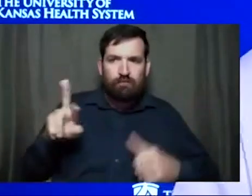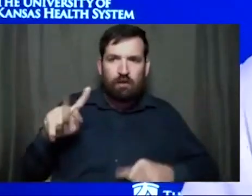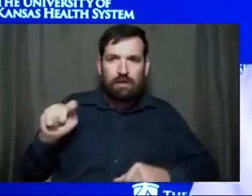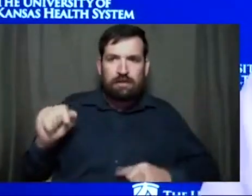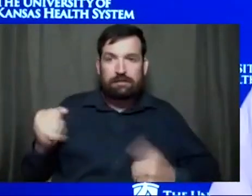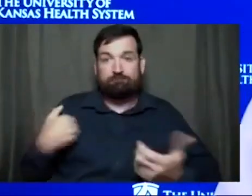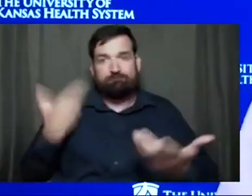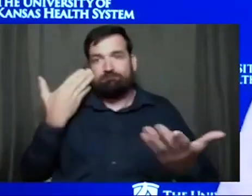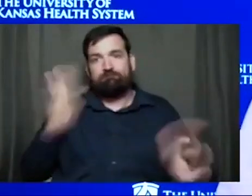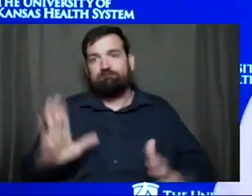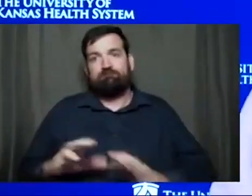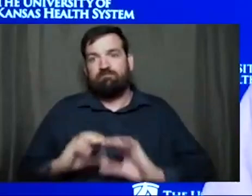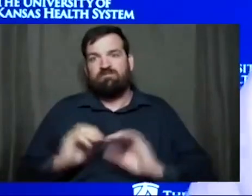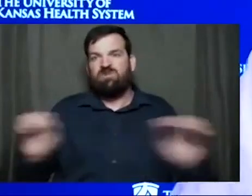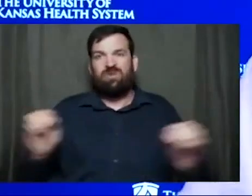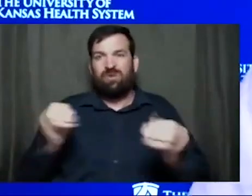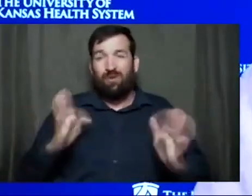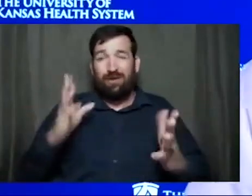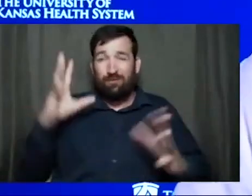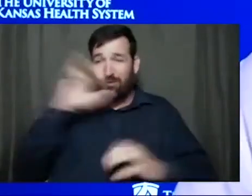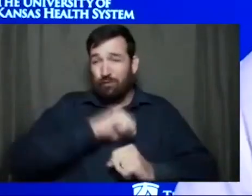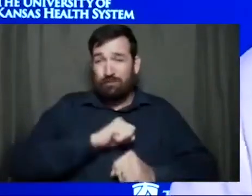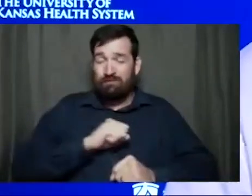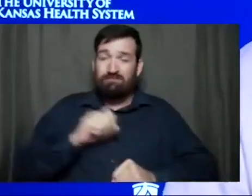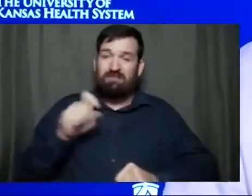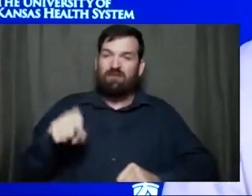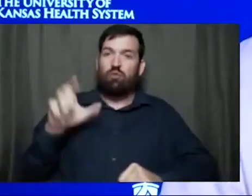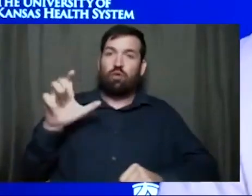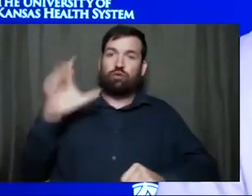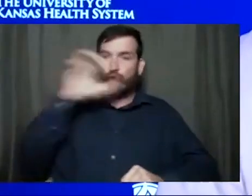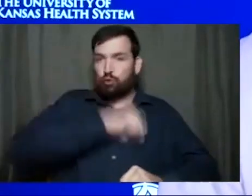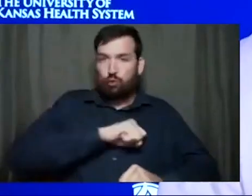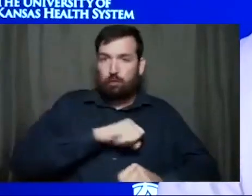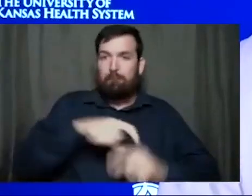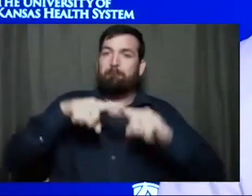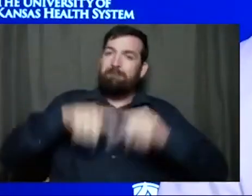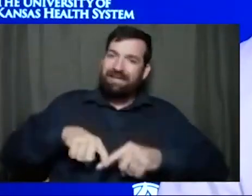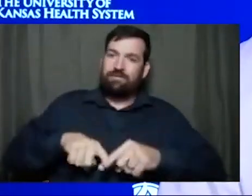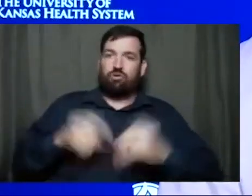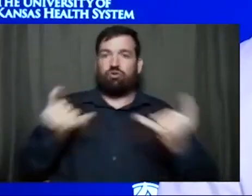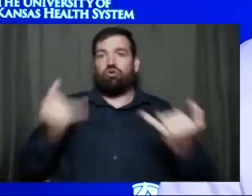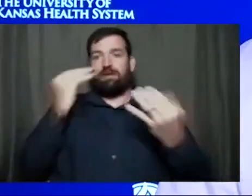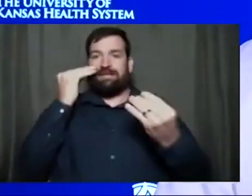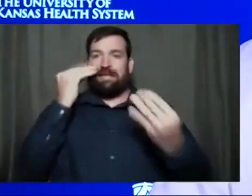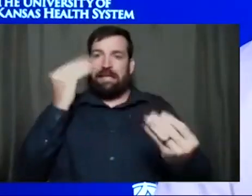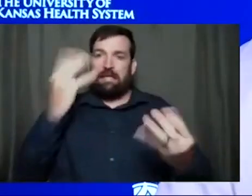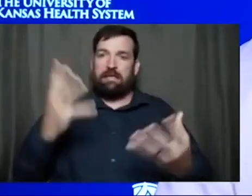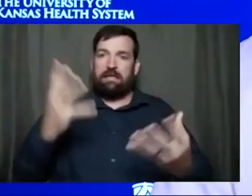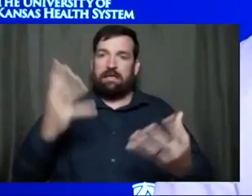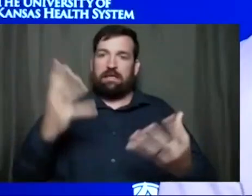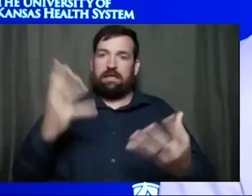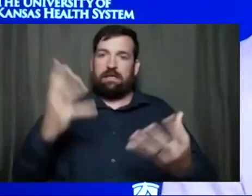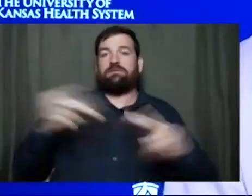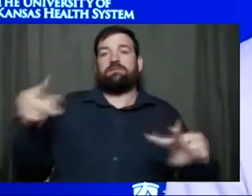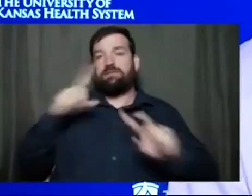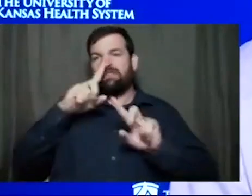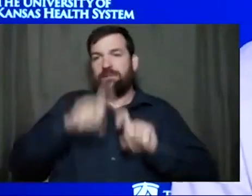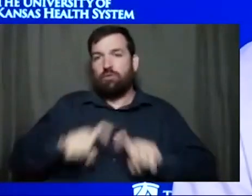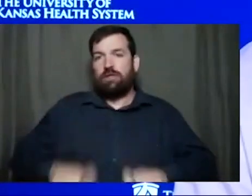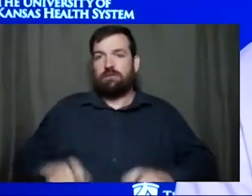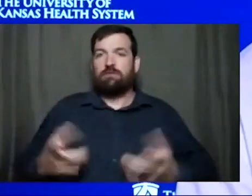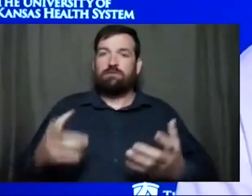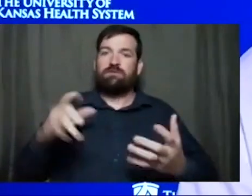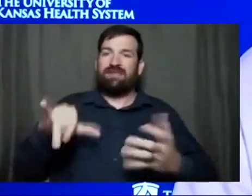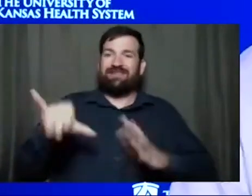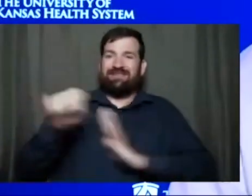have to assume what variant it is by the current epidemiologic data and the sequencing, which is, again, done at the state level, but it really